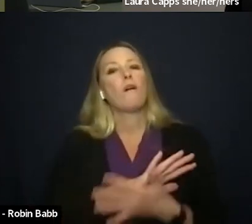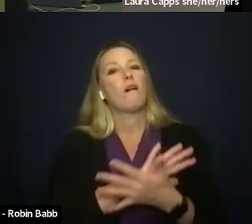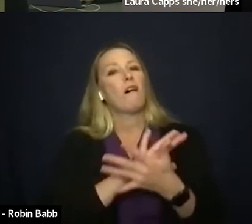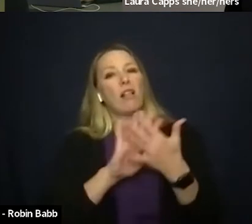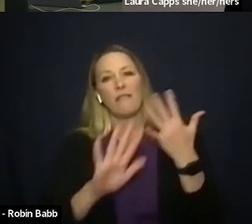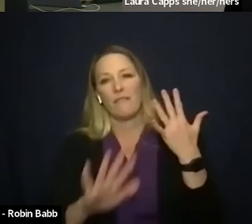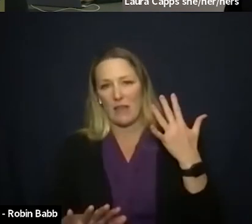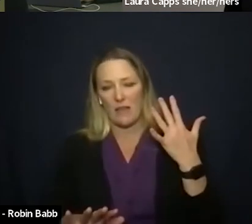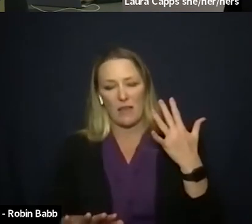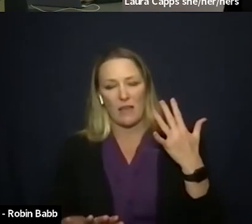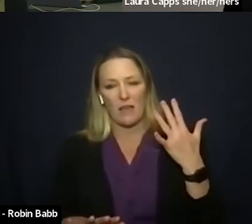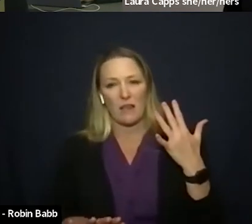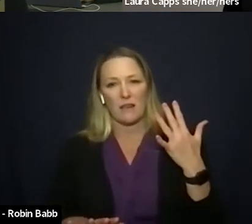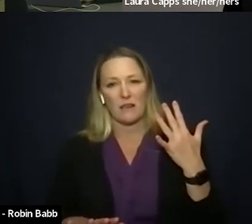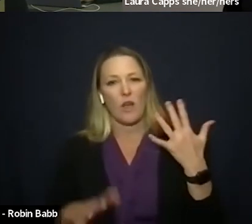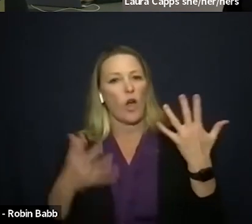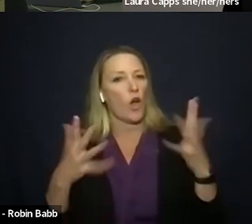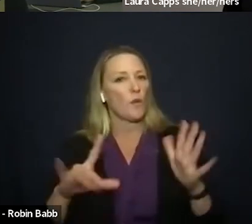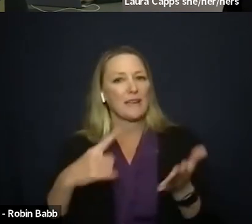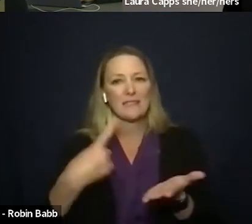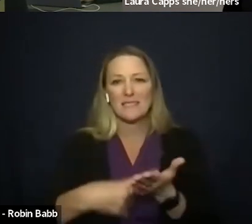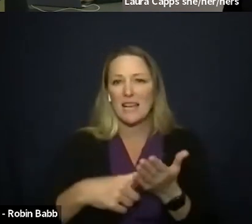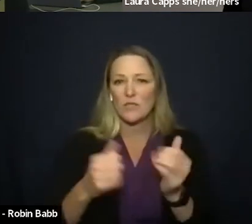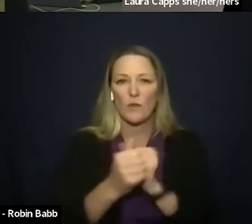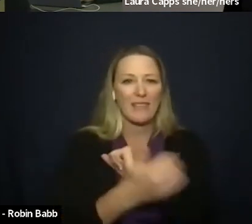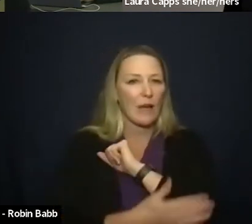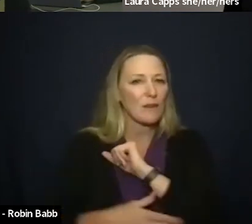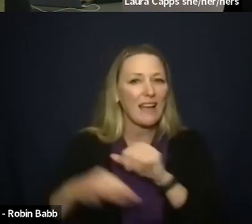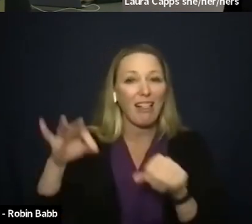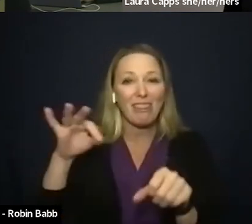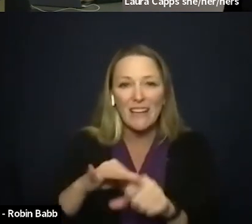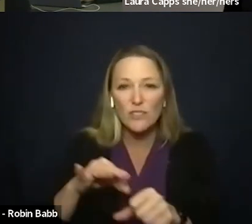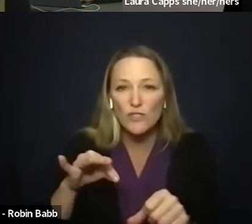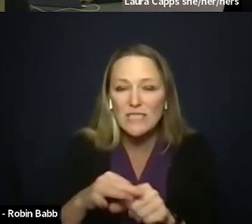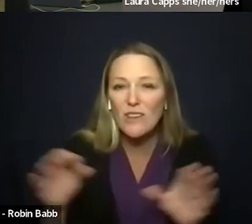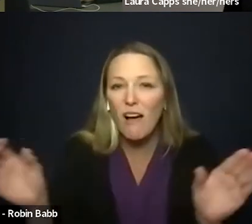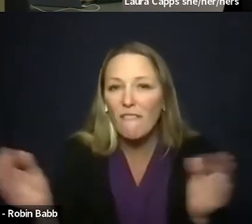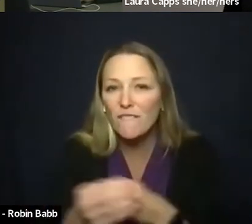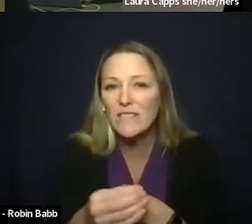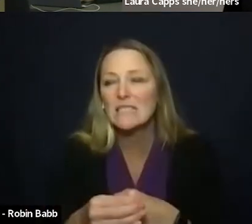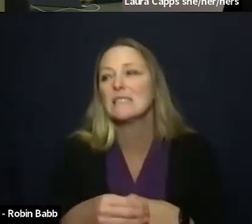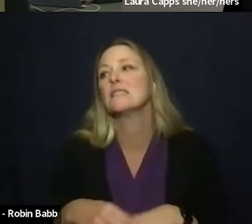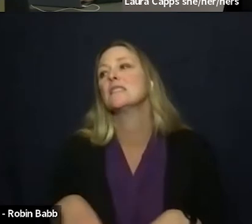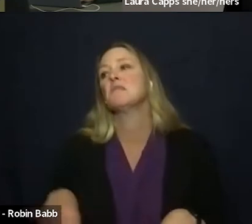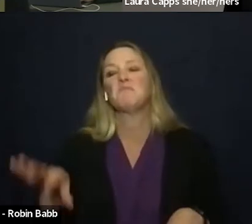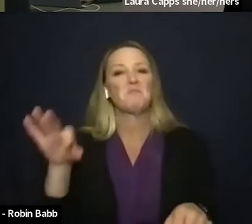been discussed with the county elections office and they are